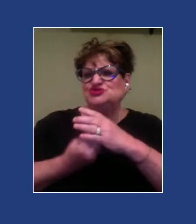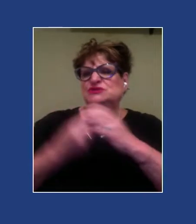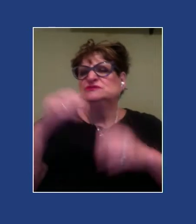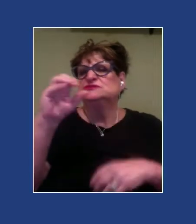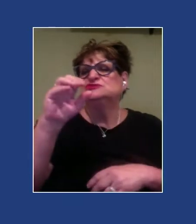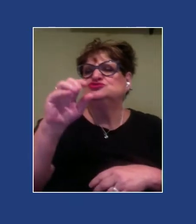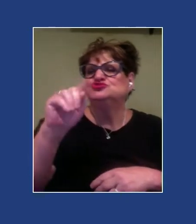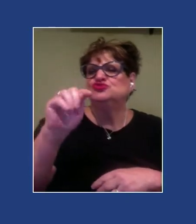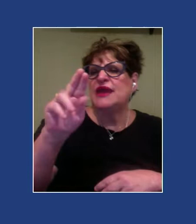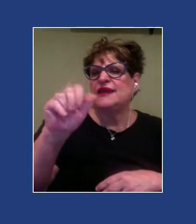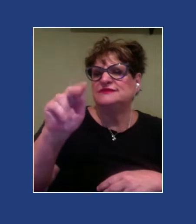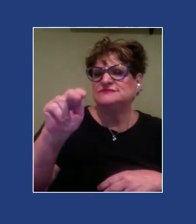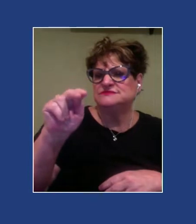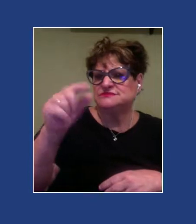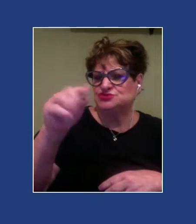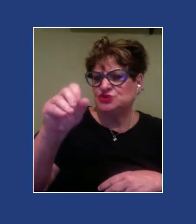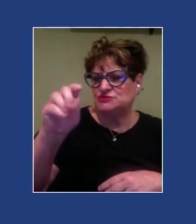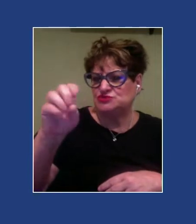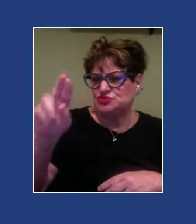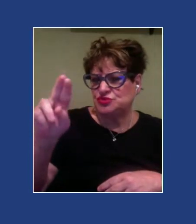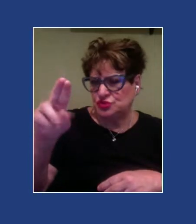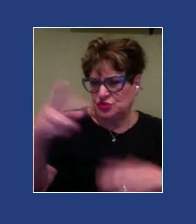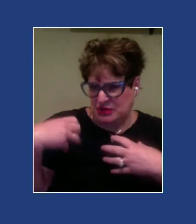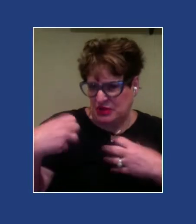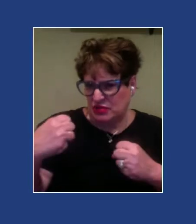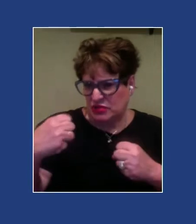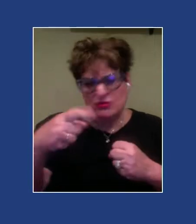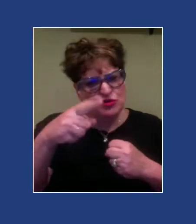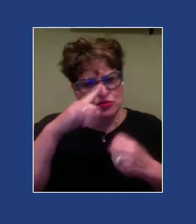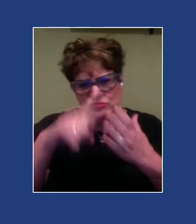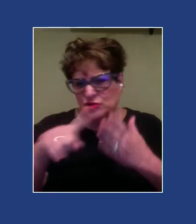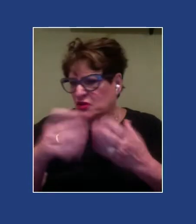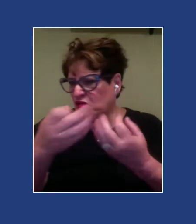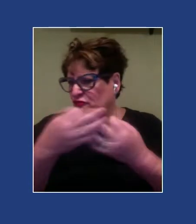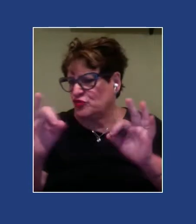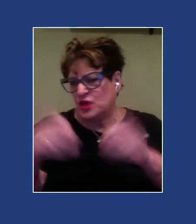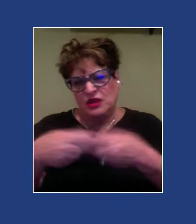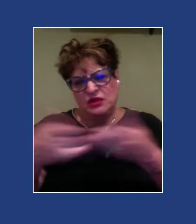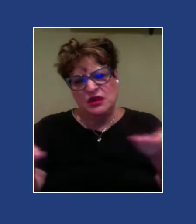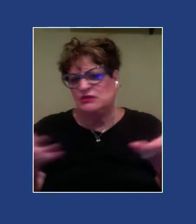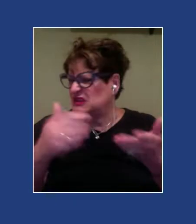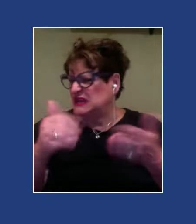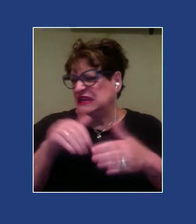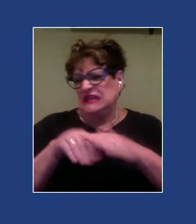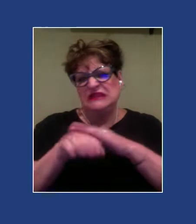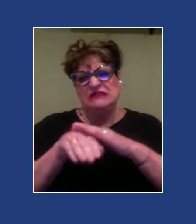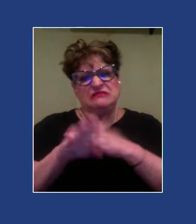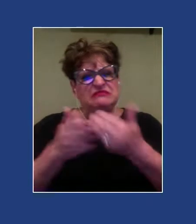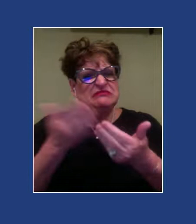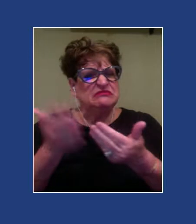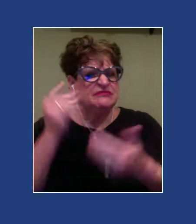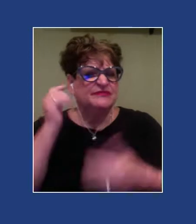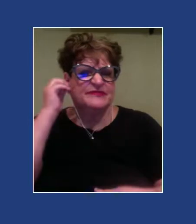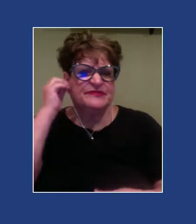So feel free to check it out, all available for free and easy to access.